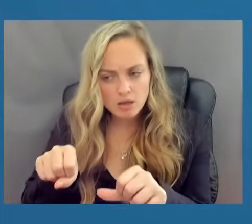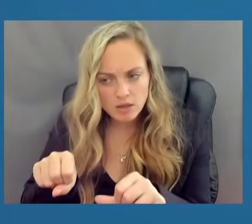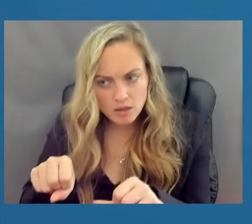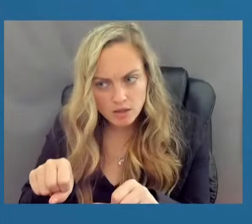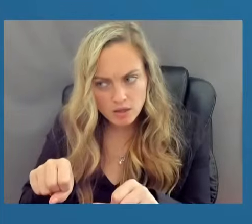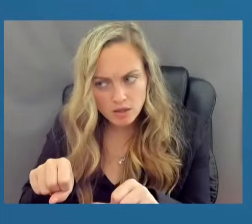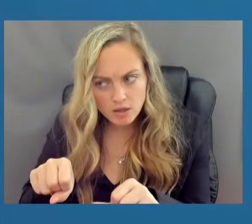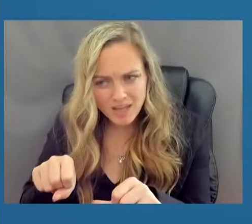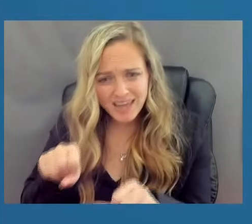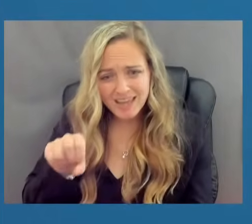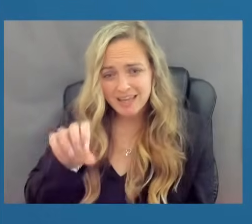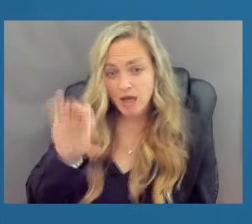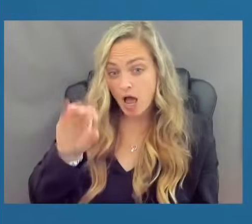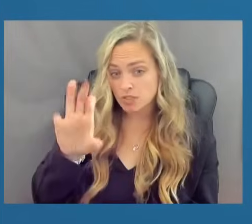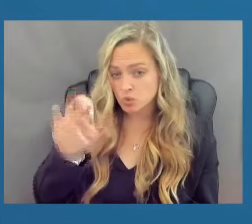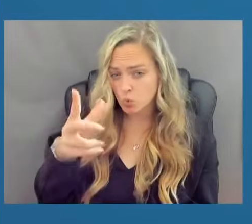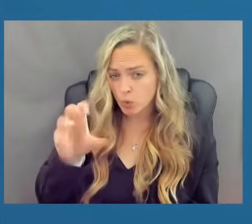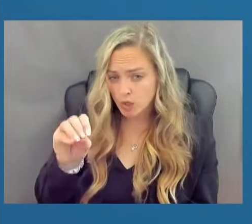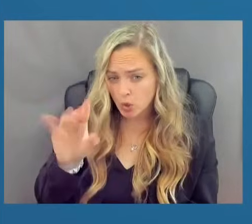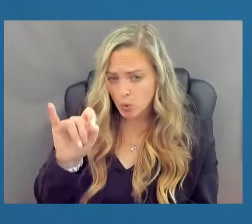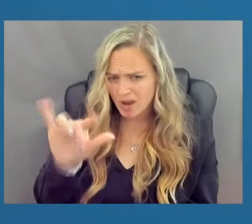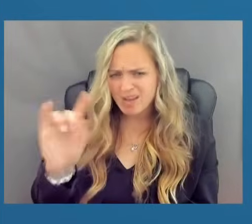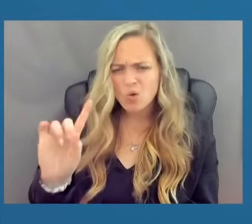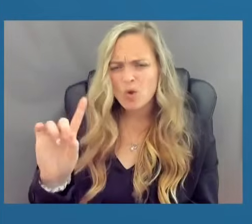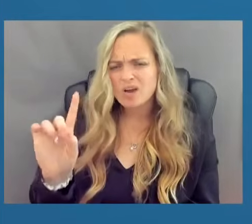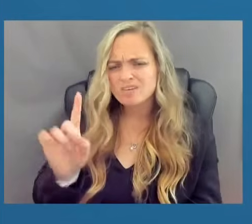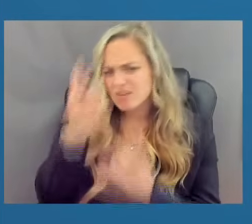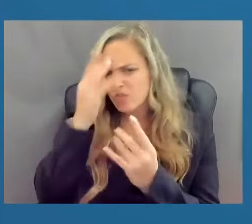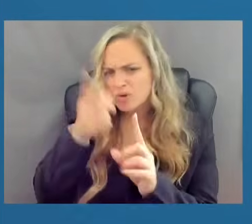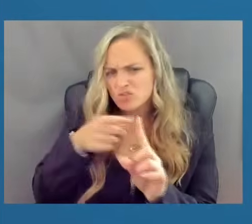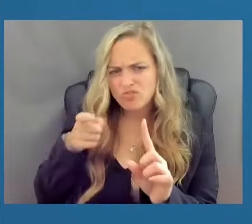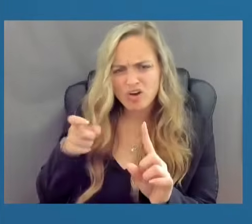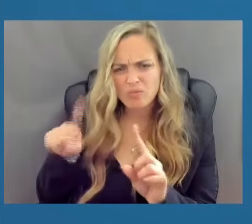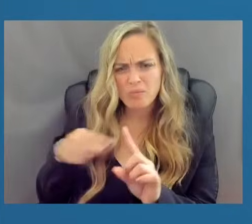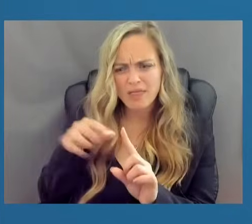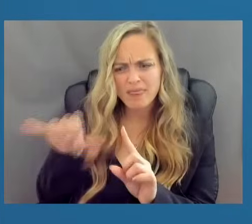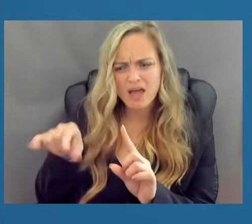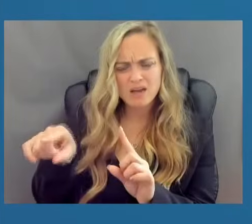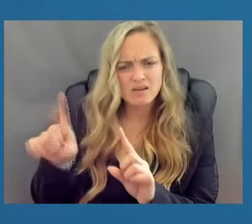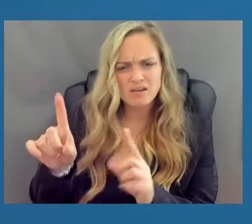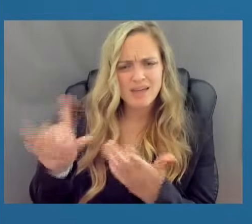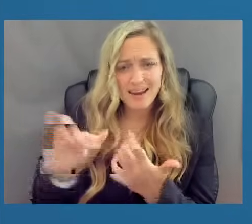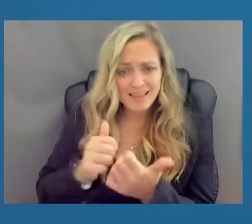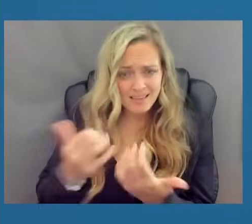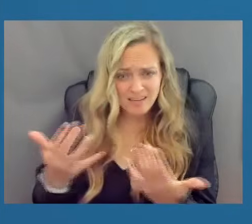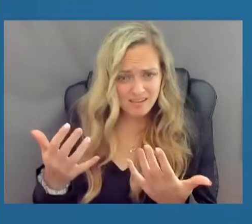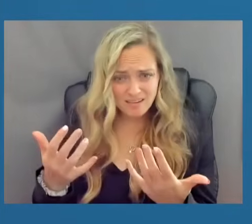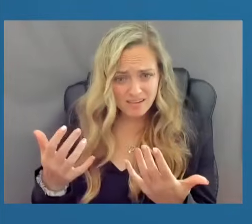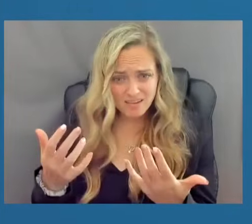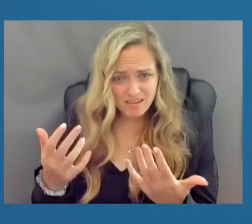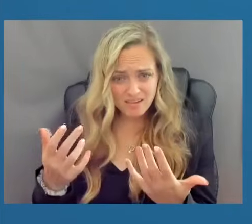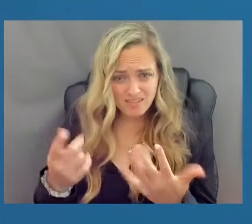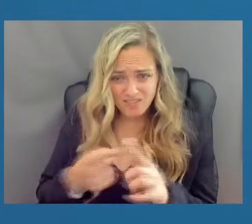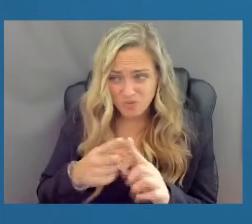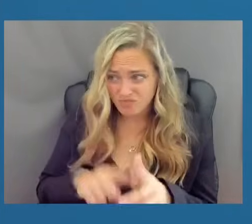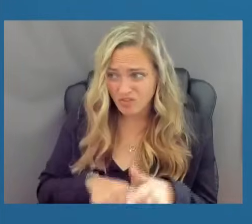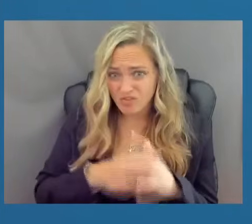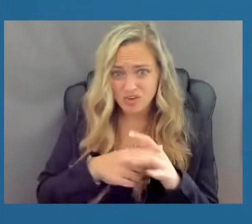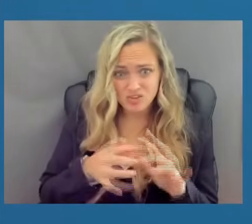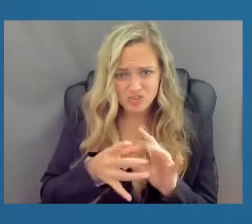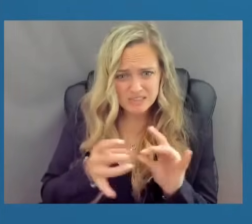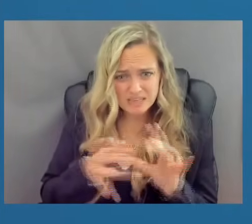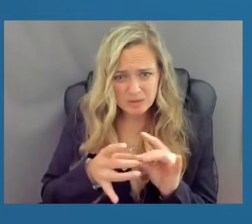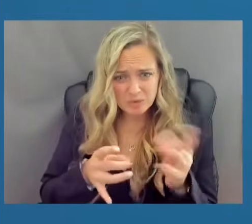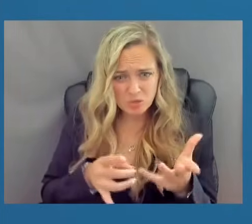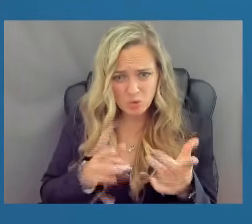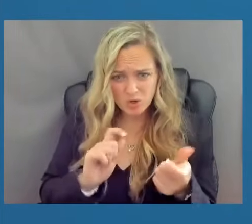Oswego County. Where did you get that initial information about that? And is there anything from your original statement that you'd like to